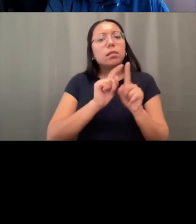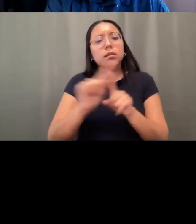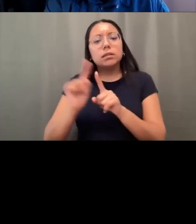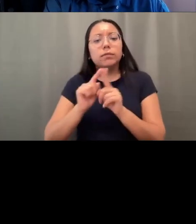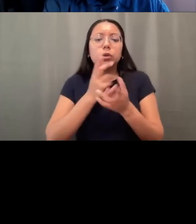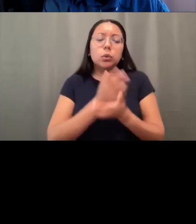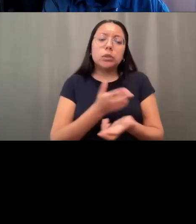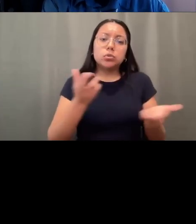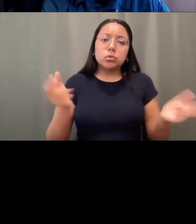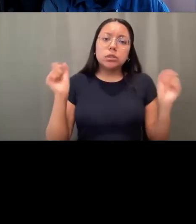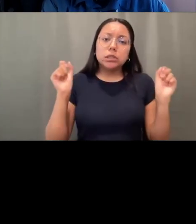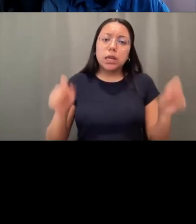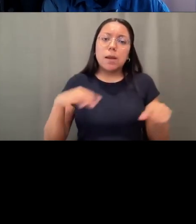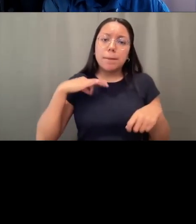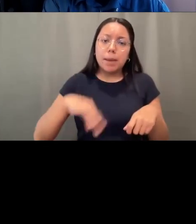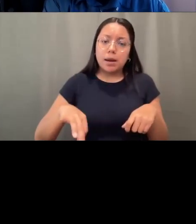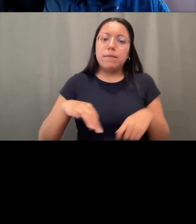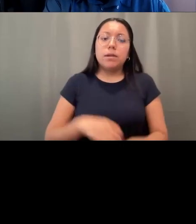from?